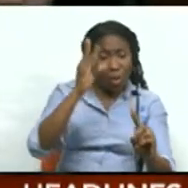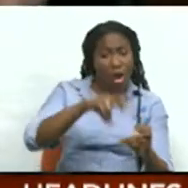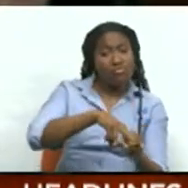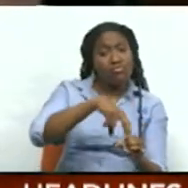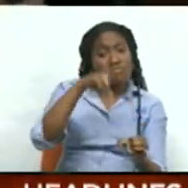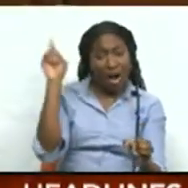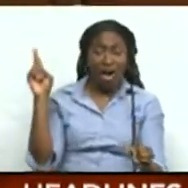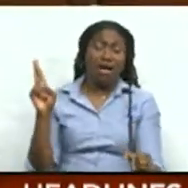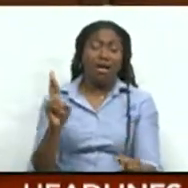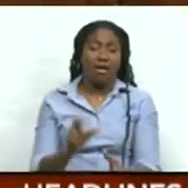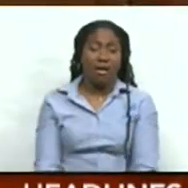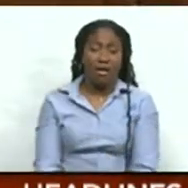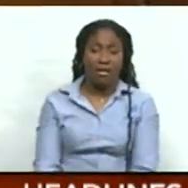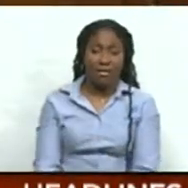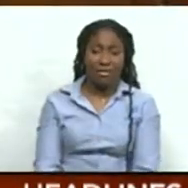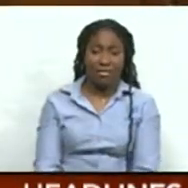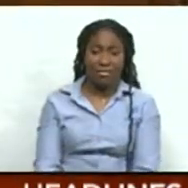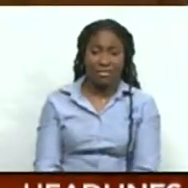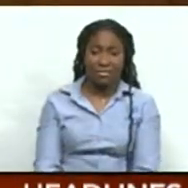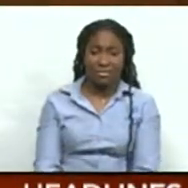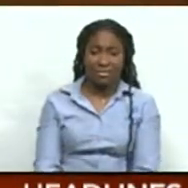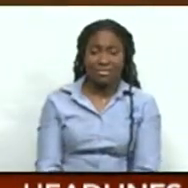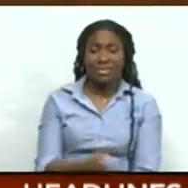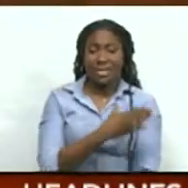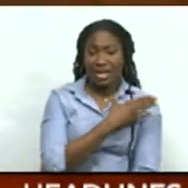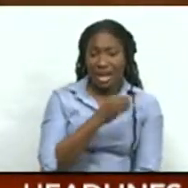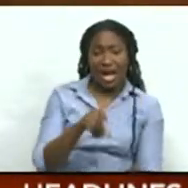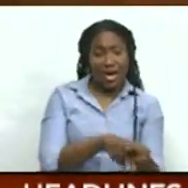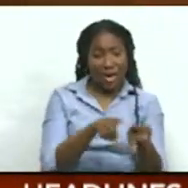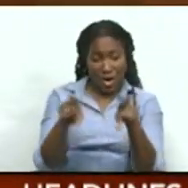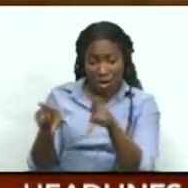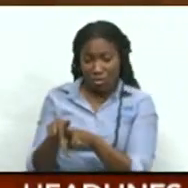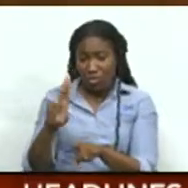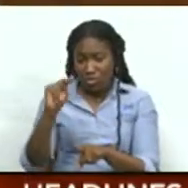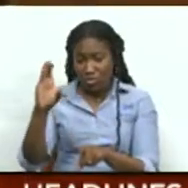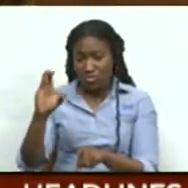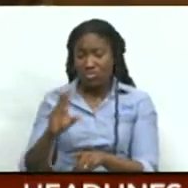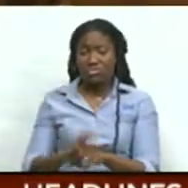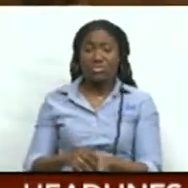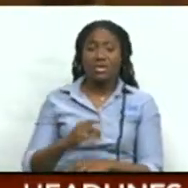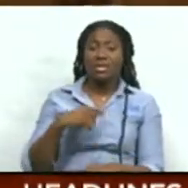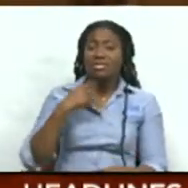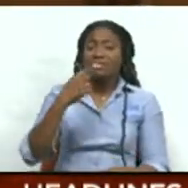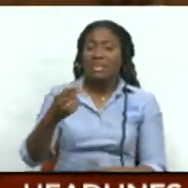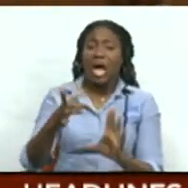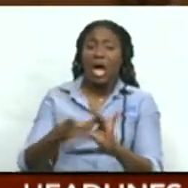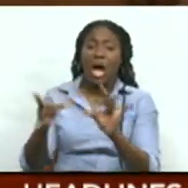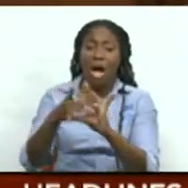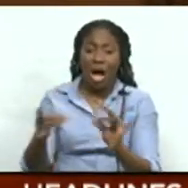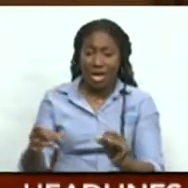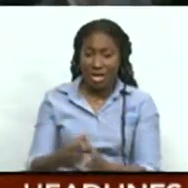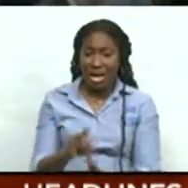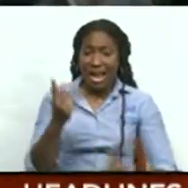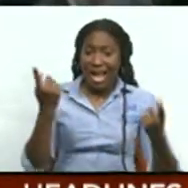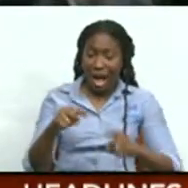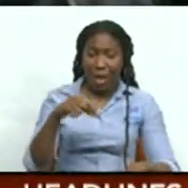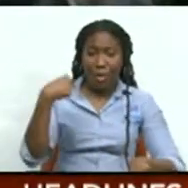forthcoming? But the Oropouche MP was not done there. He threw a comment across the floor that sent them into an uproar.